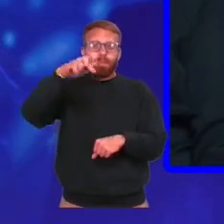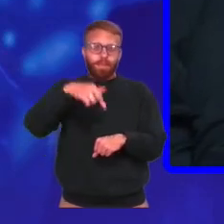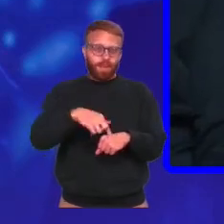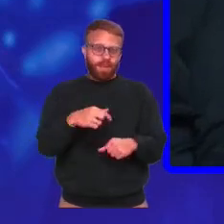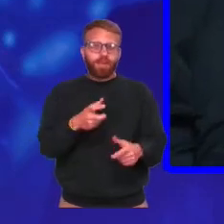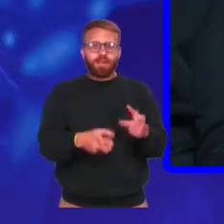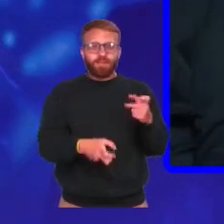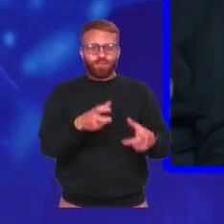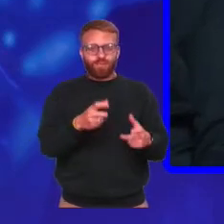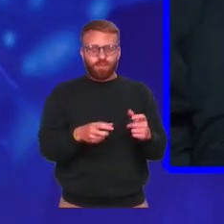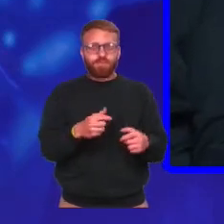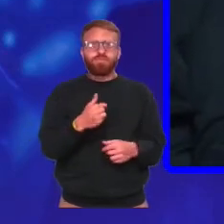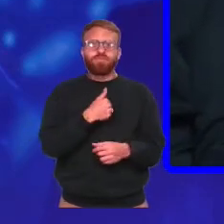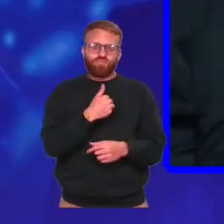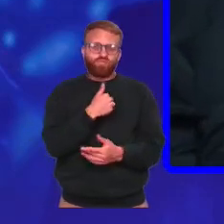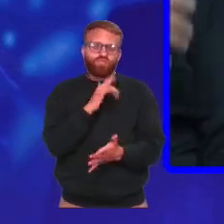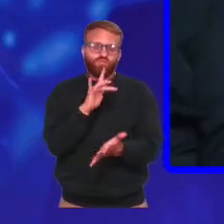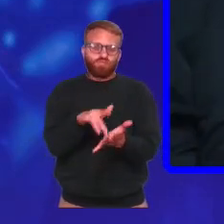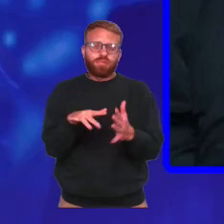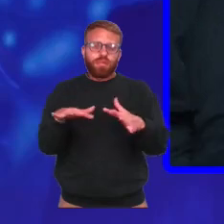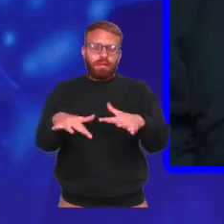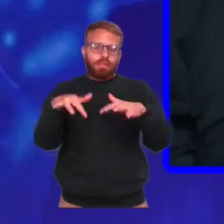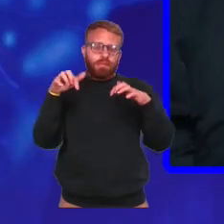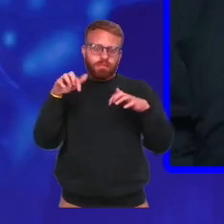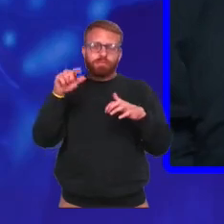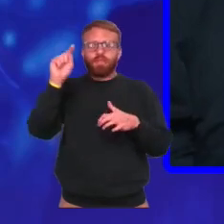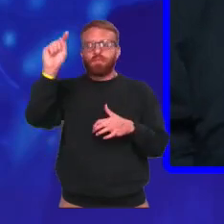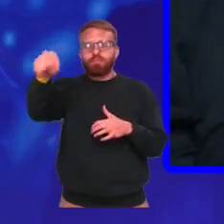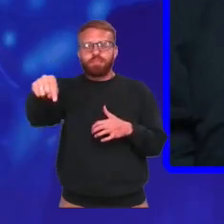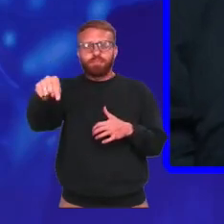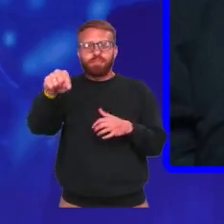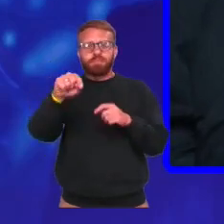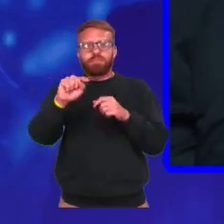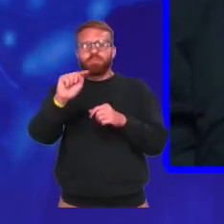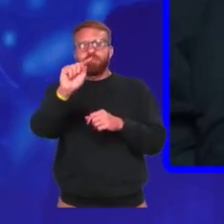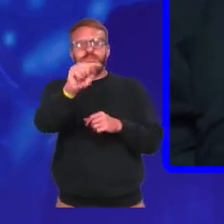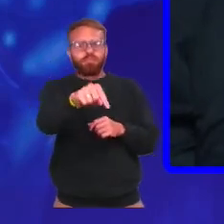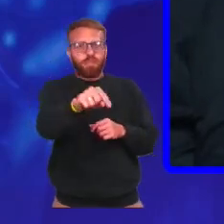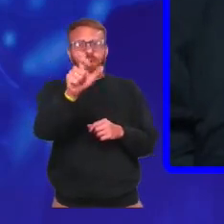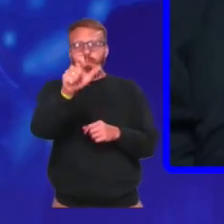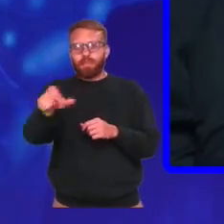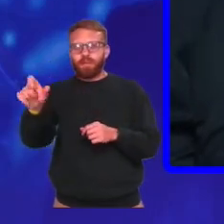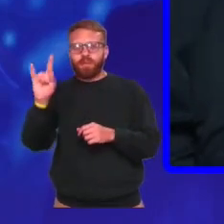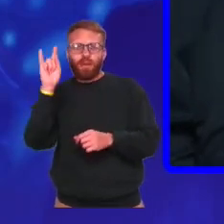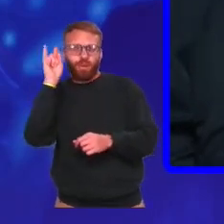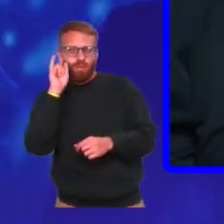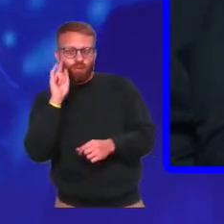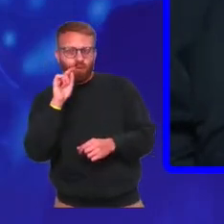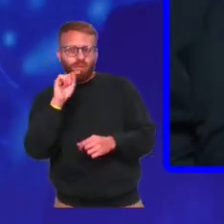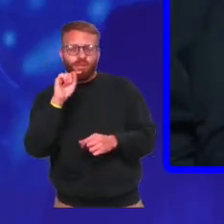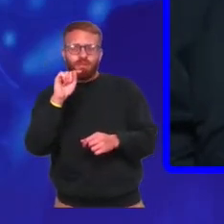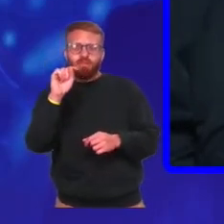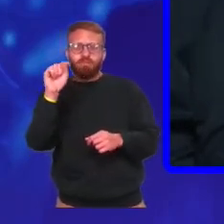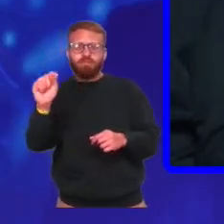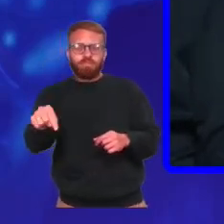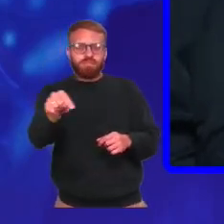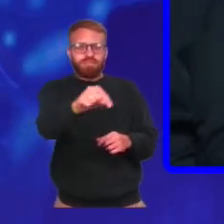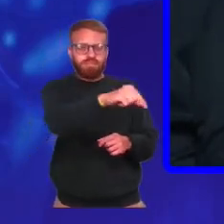to events for other teams and it's like 15 people are there for audio. So I think for my discipline,